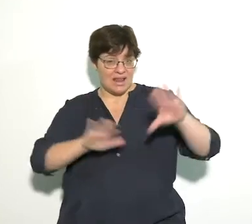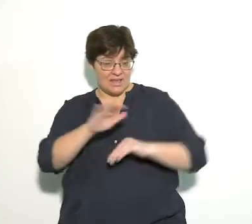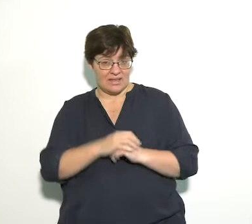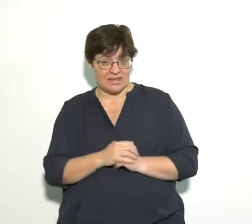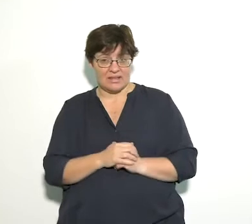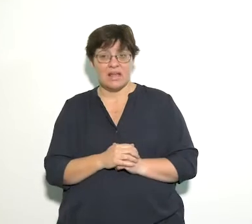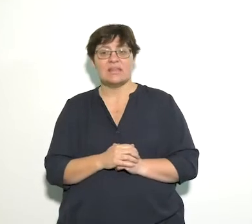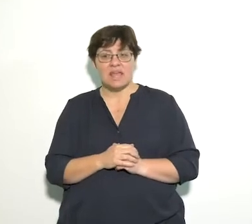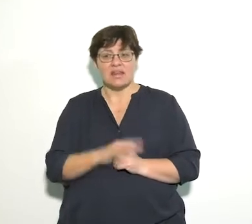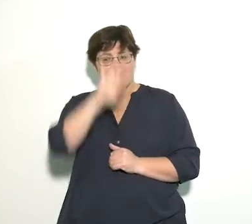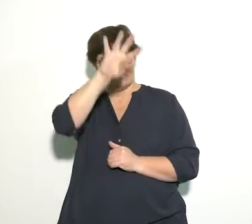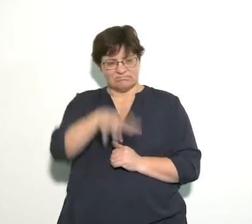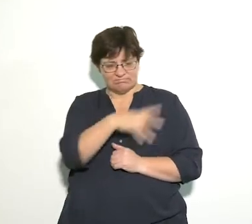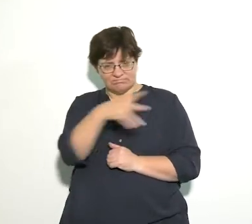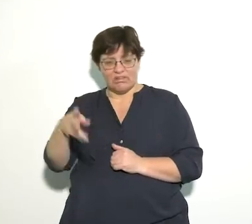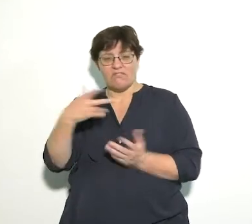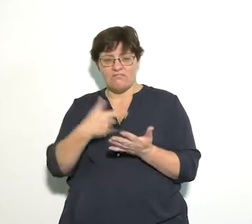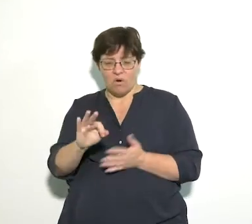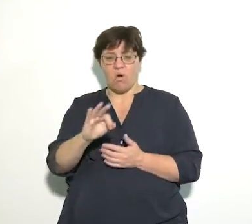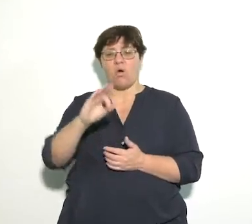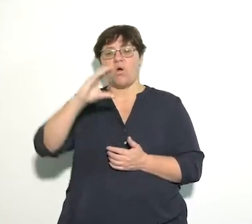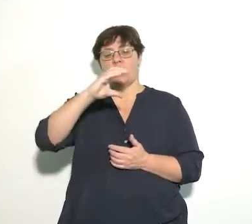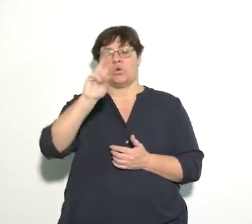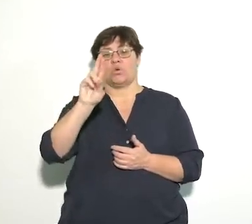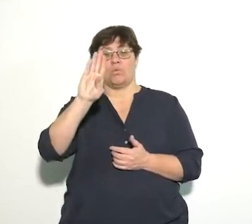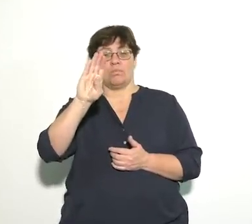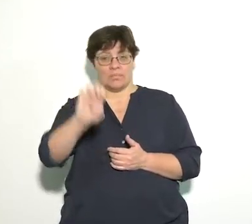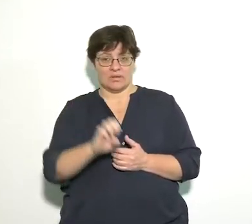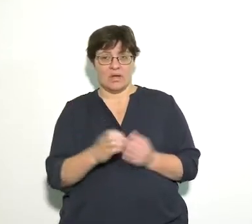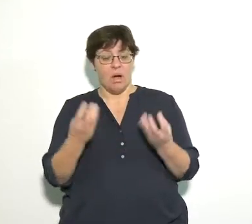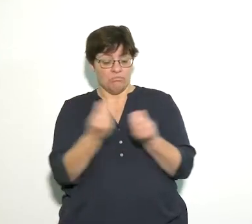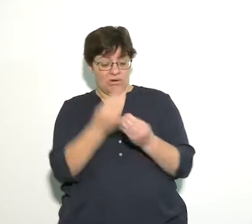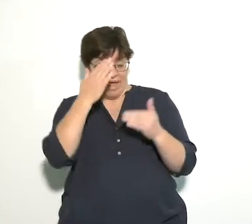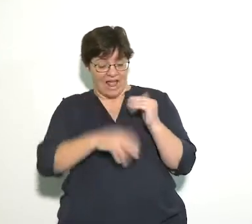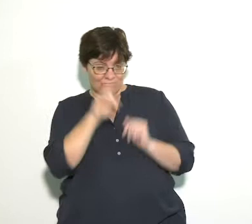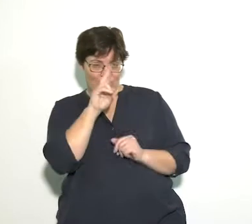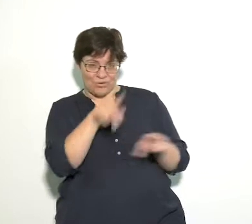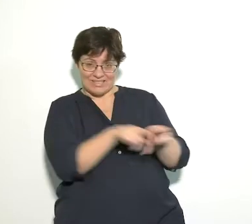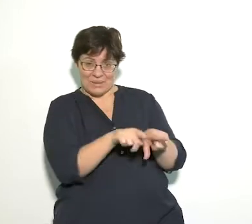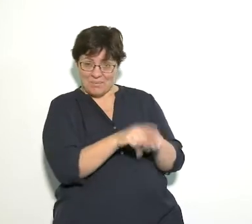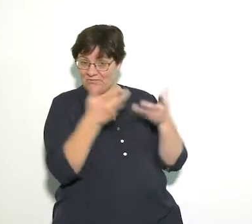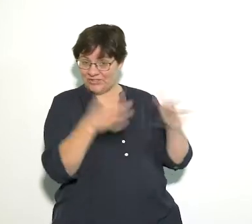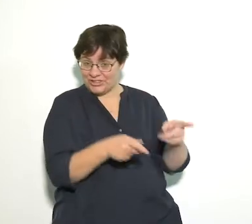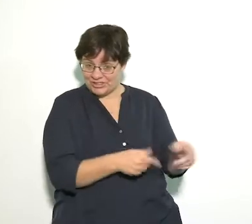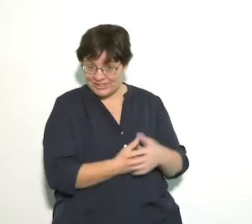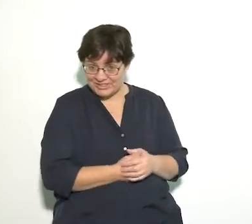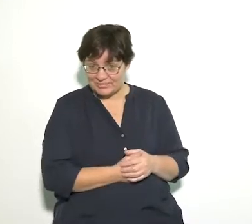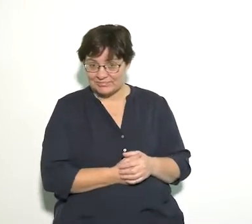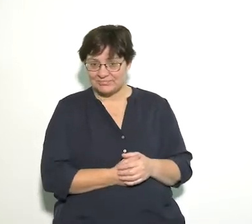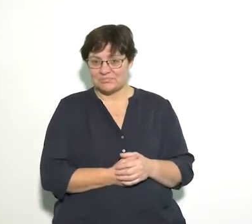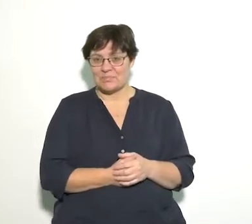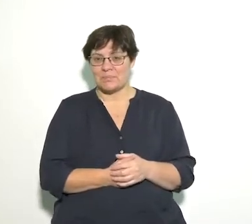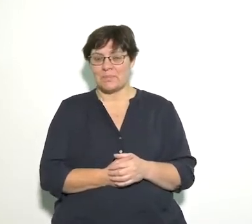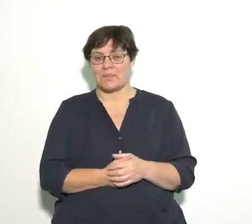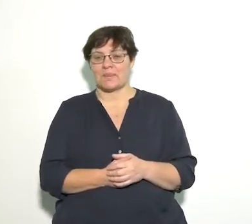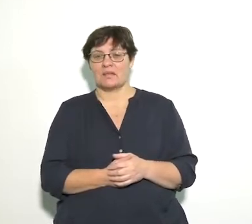is a template or a net, a cube net. And this is what our beautiful product is going to look like once we're done. Okay,